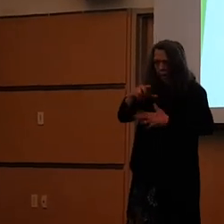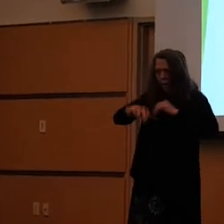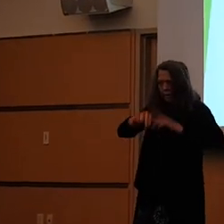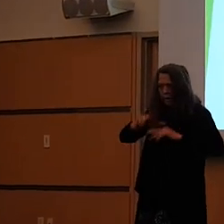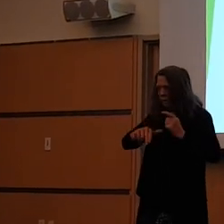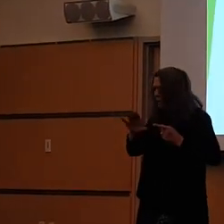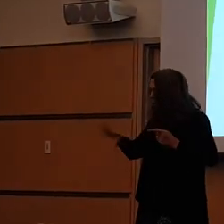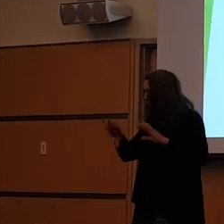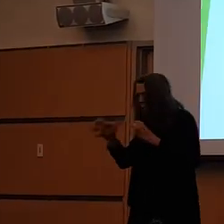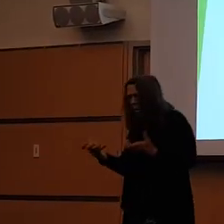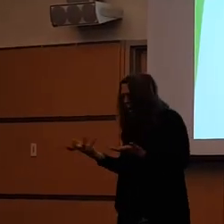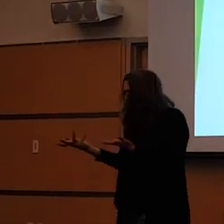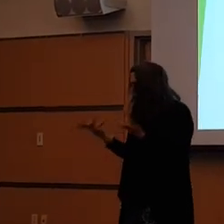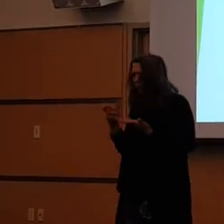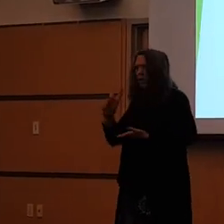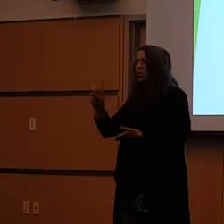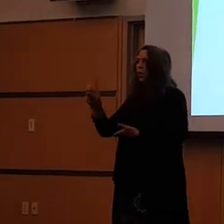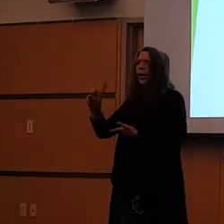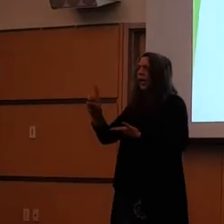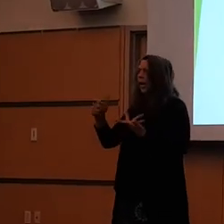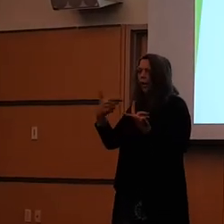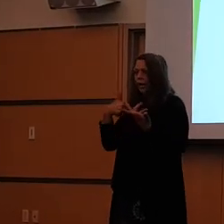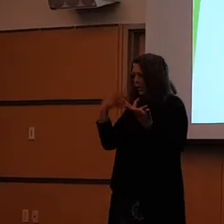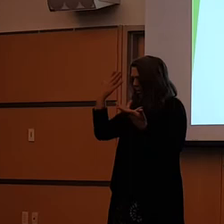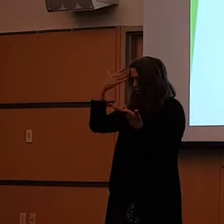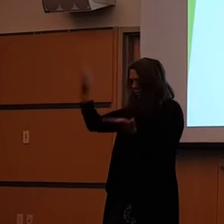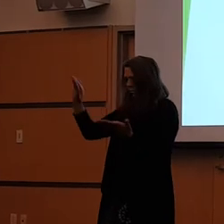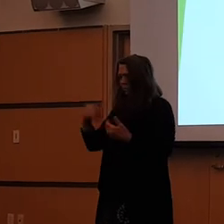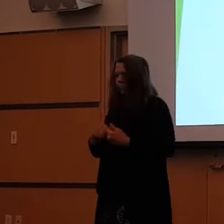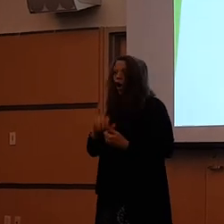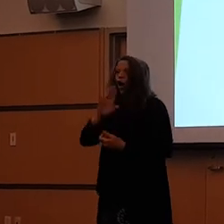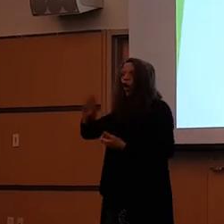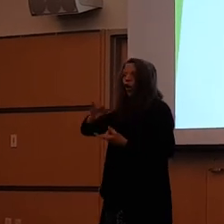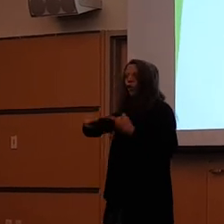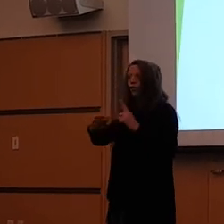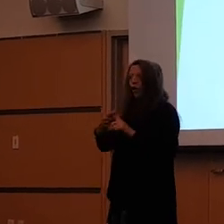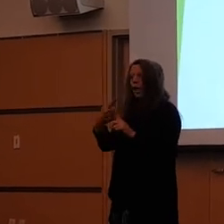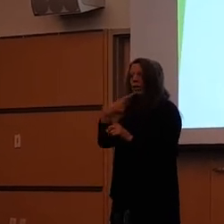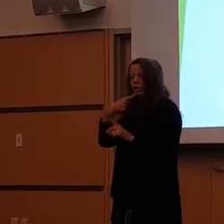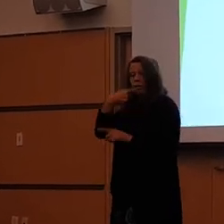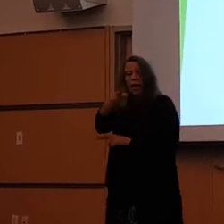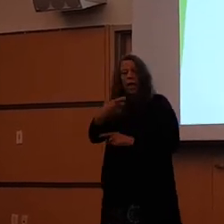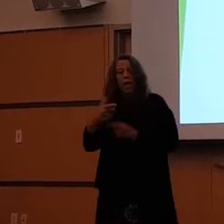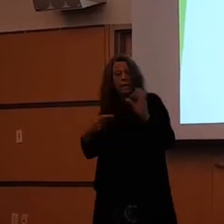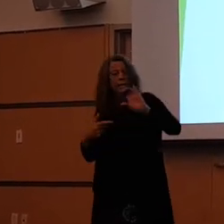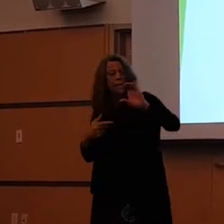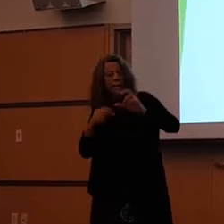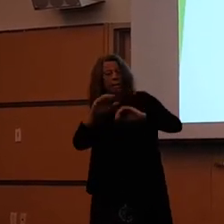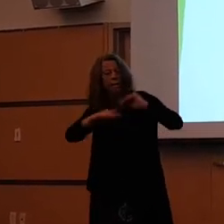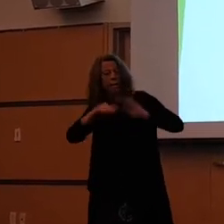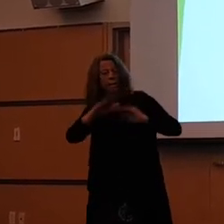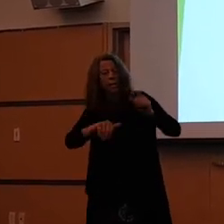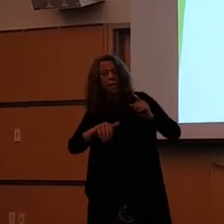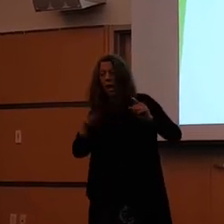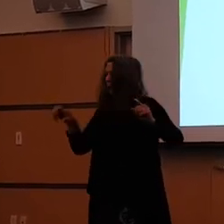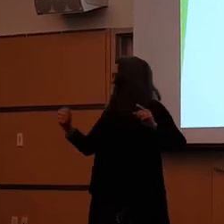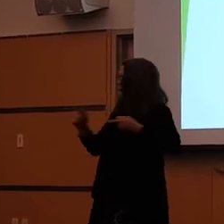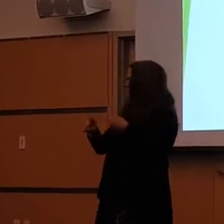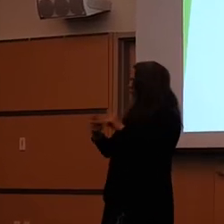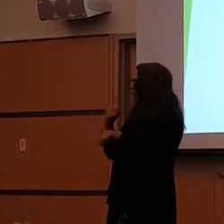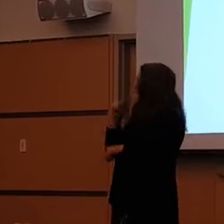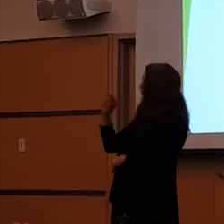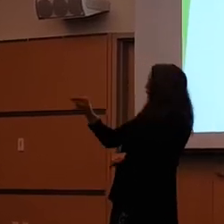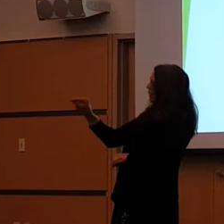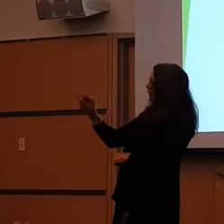to be. Some friends told her that, well, it's in the C building. Other friends told her that it was on the Spark building.